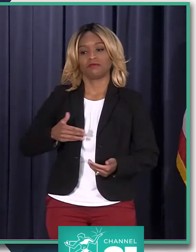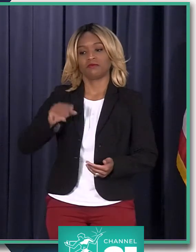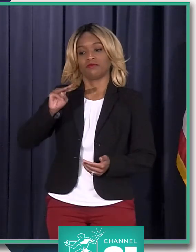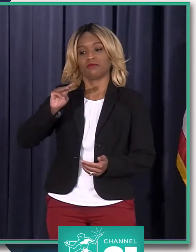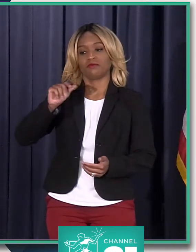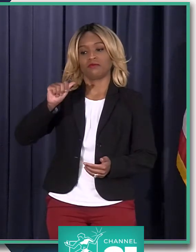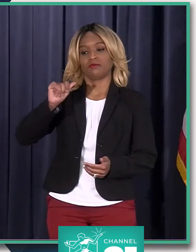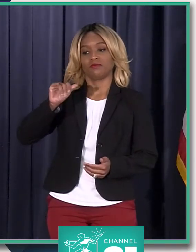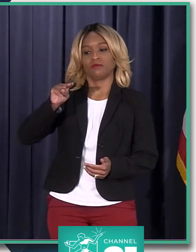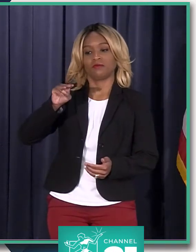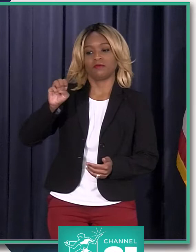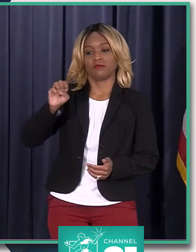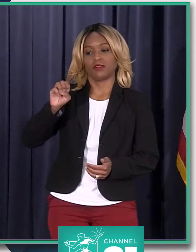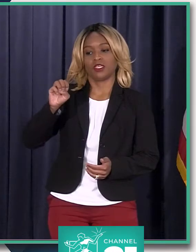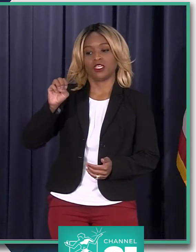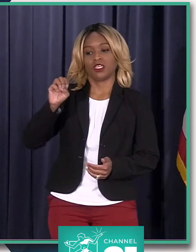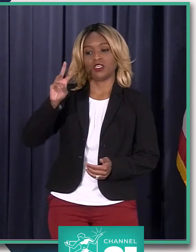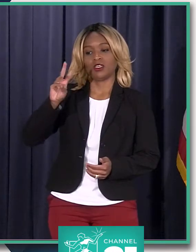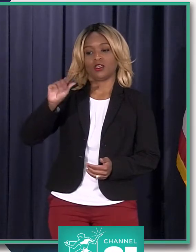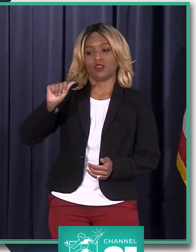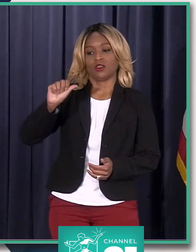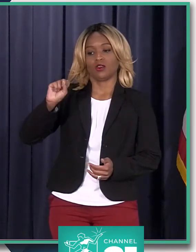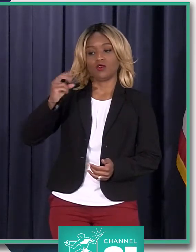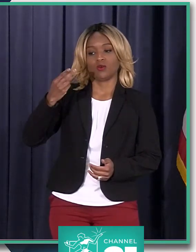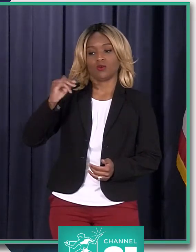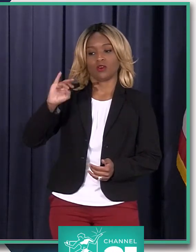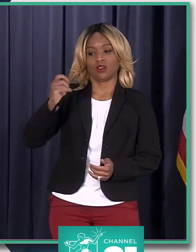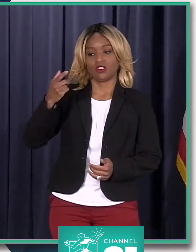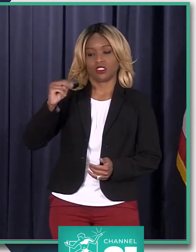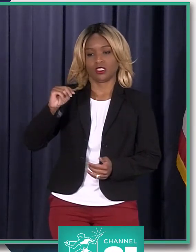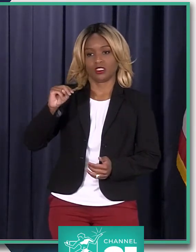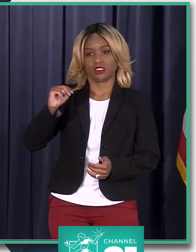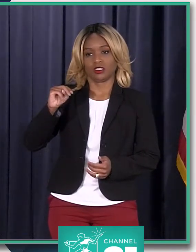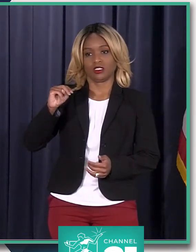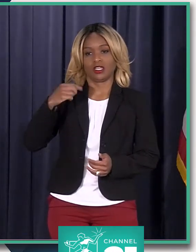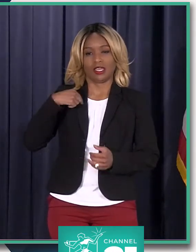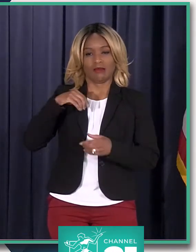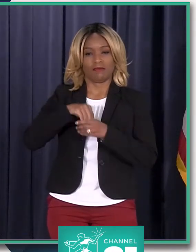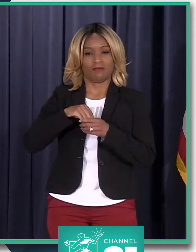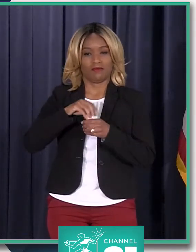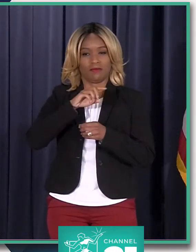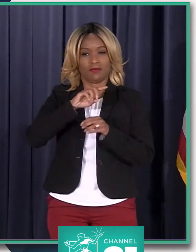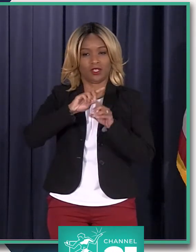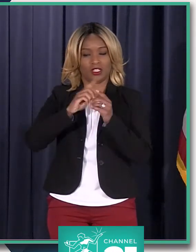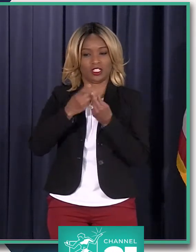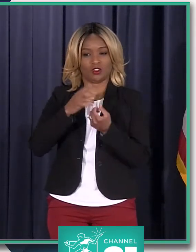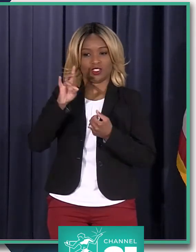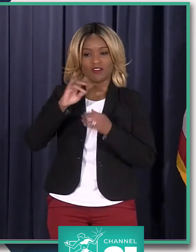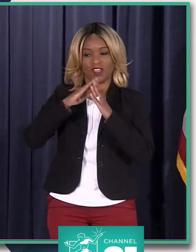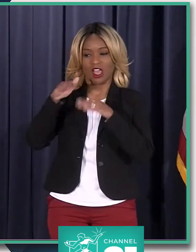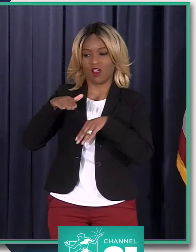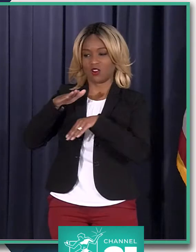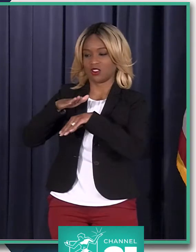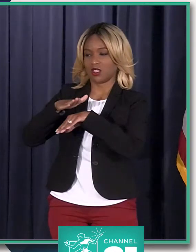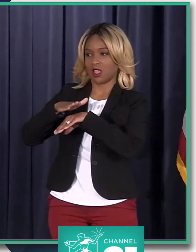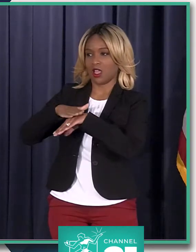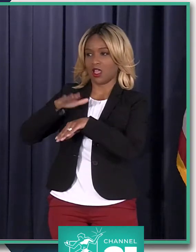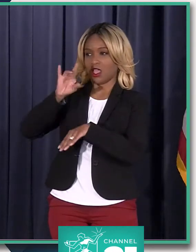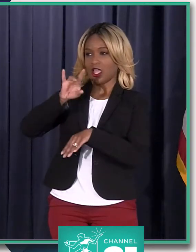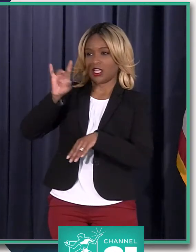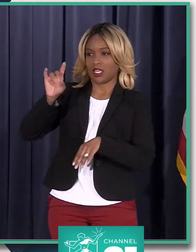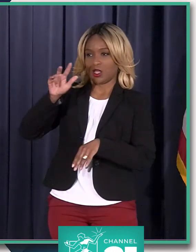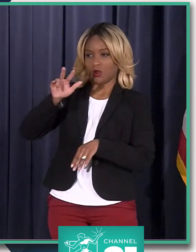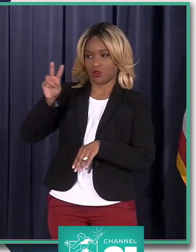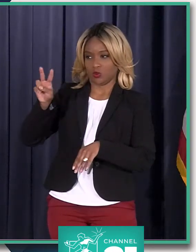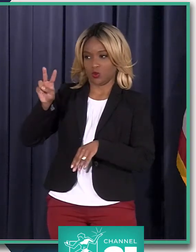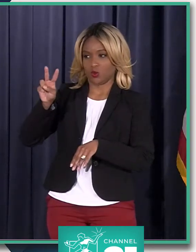Washington, and I live on Whitcomb Street. I'm in District 7, and the house at 8832 Whitcomb needs